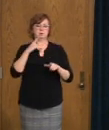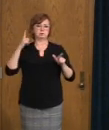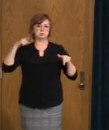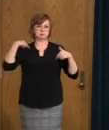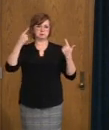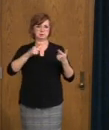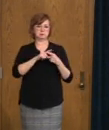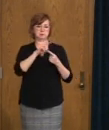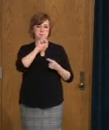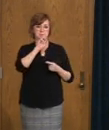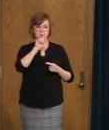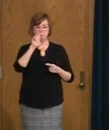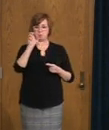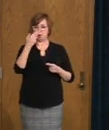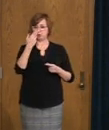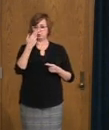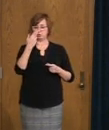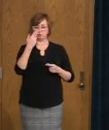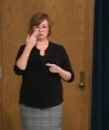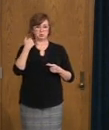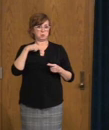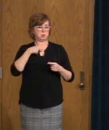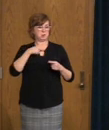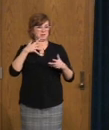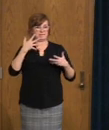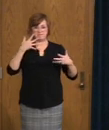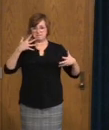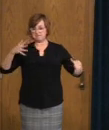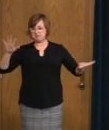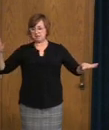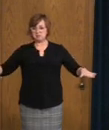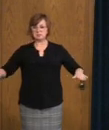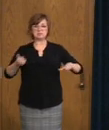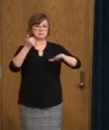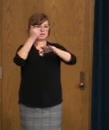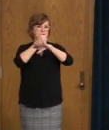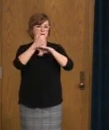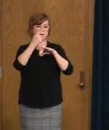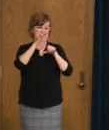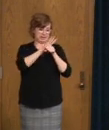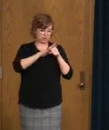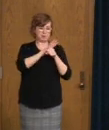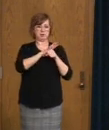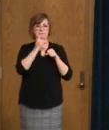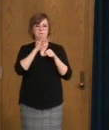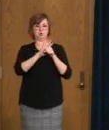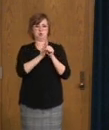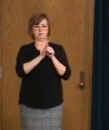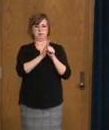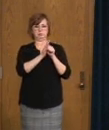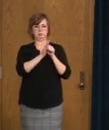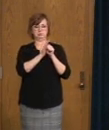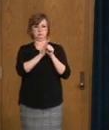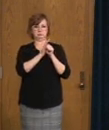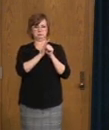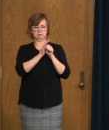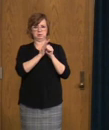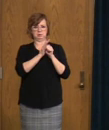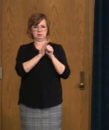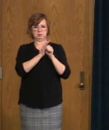one, since March, there is a designation of facilities and triggers for folks. So it would not be unusual to see a